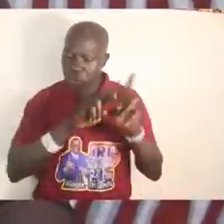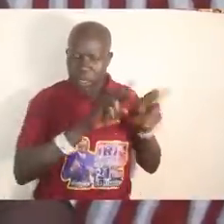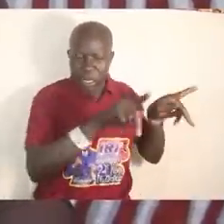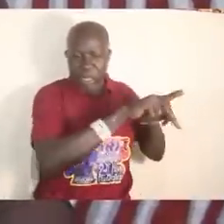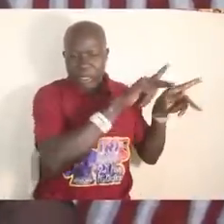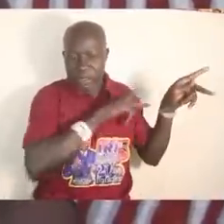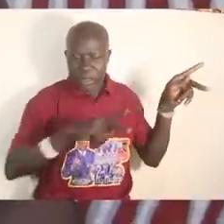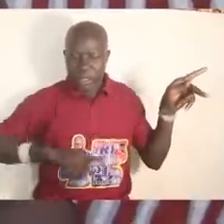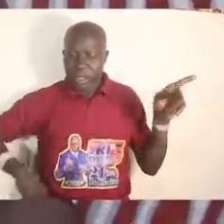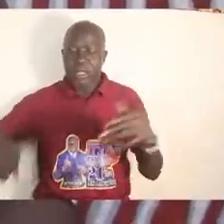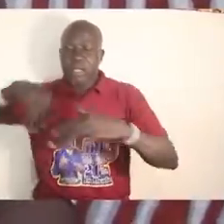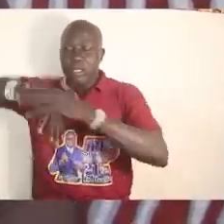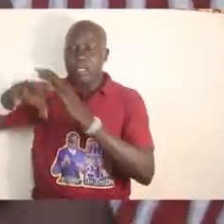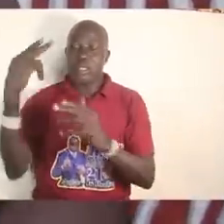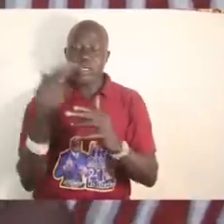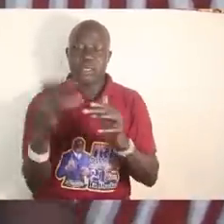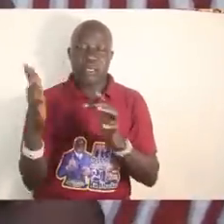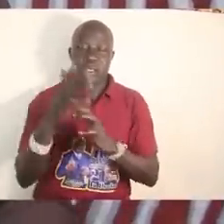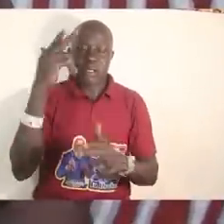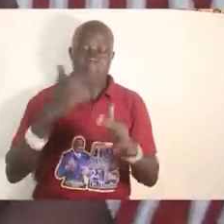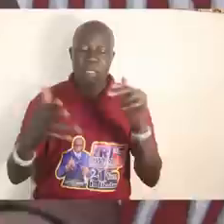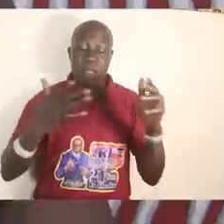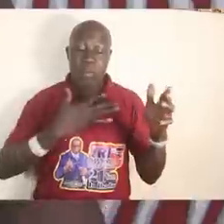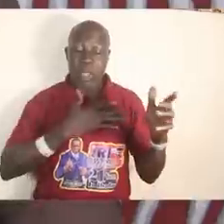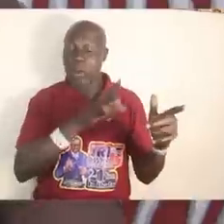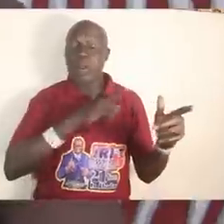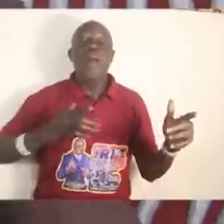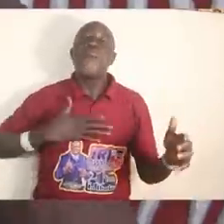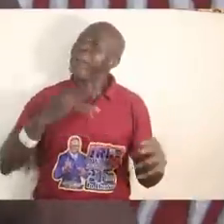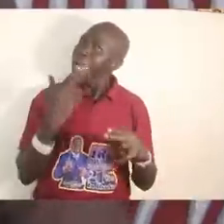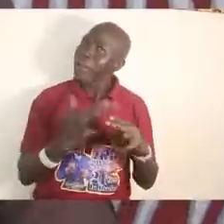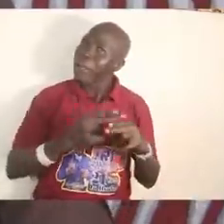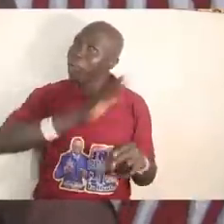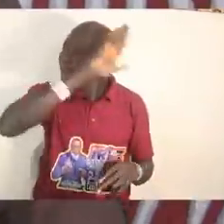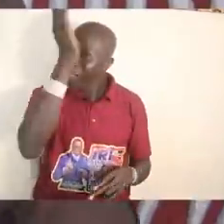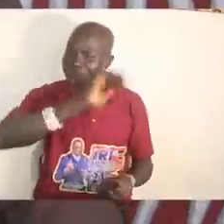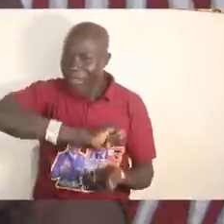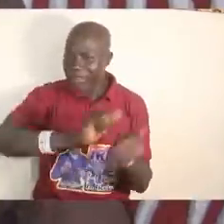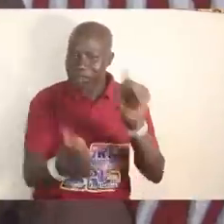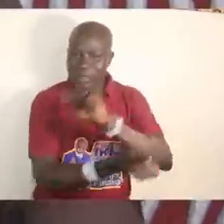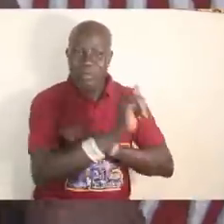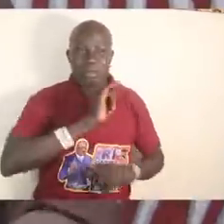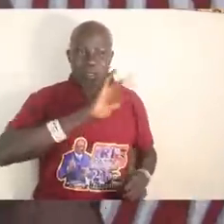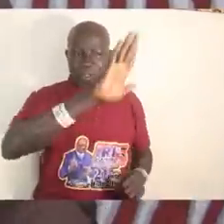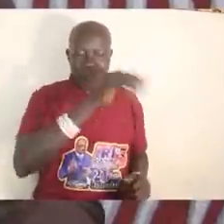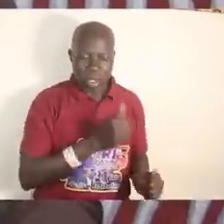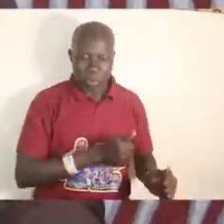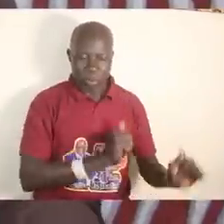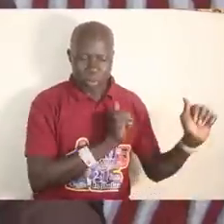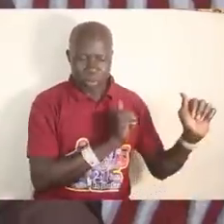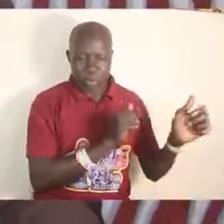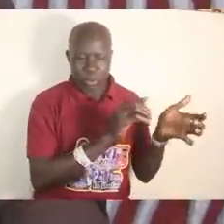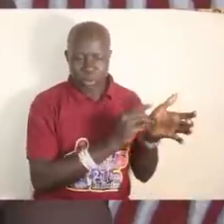Amen. Rain has came. Jesus. Oluwa wa. Amen. Jesus name my Lord. Oruko mi o yi pada. I never change. Apostle is